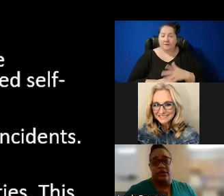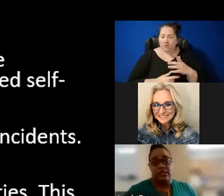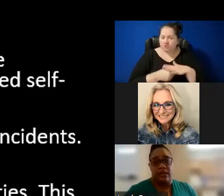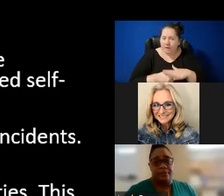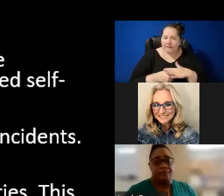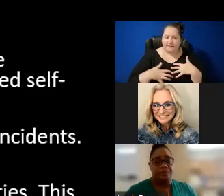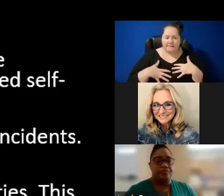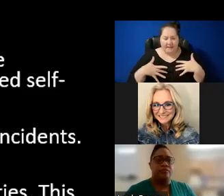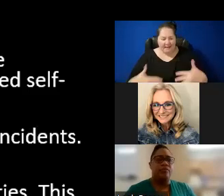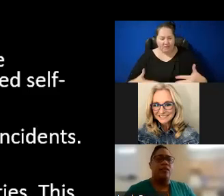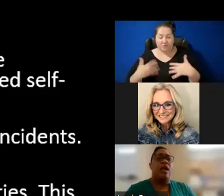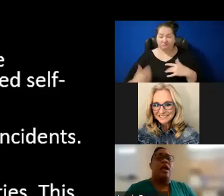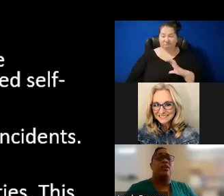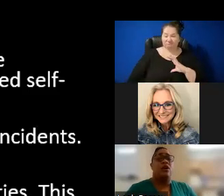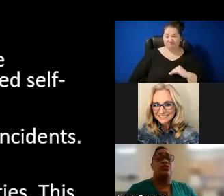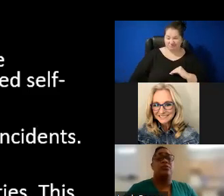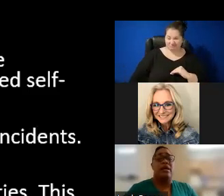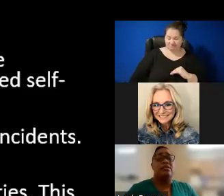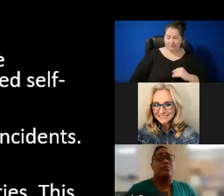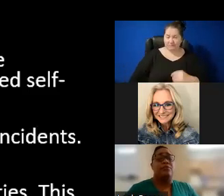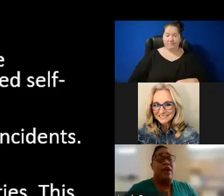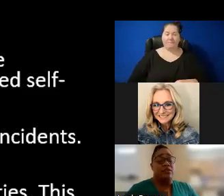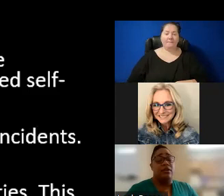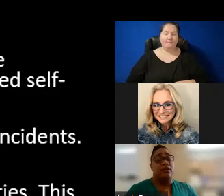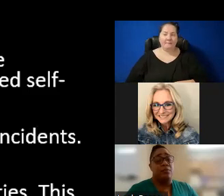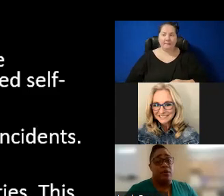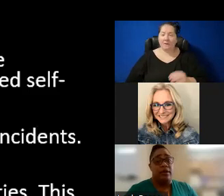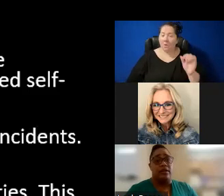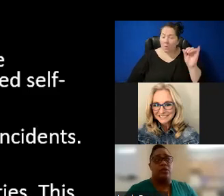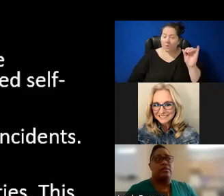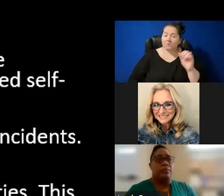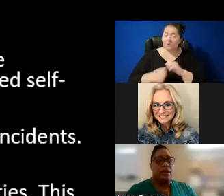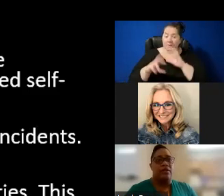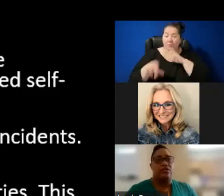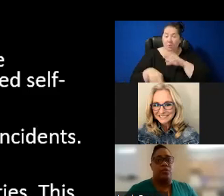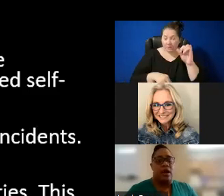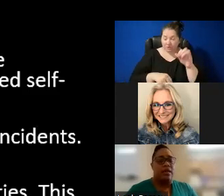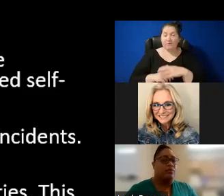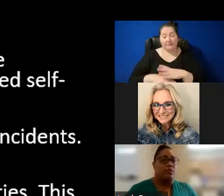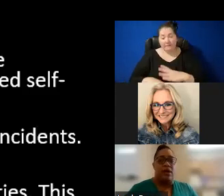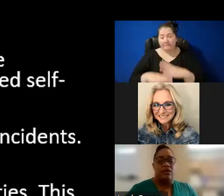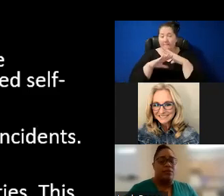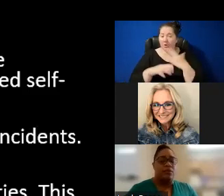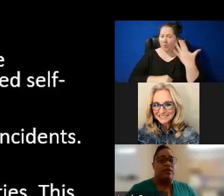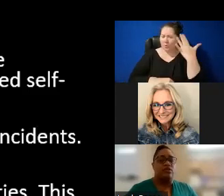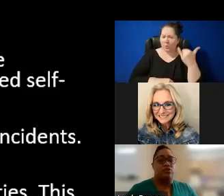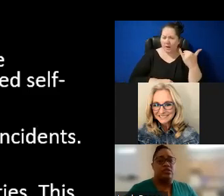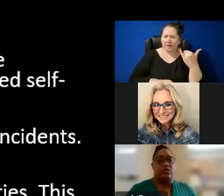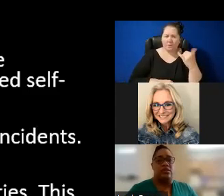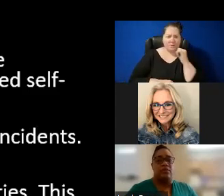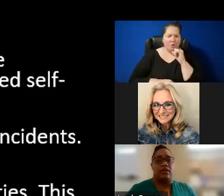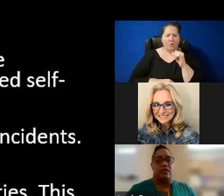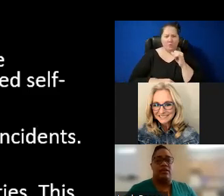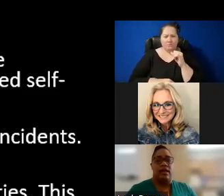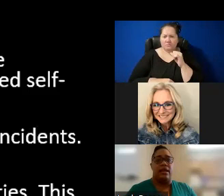decreased self-esteem. It also plays a factor in reporting. So it's a barrier to why underreporting is huge